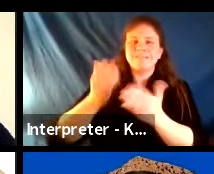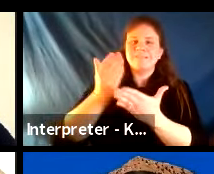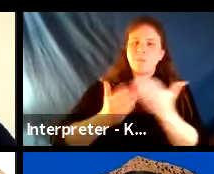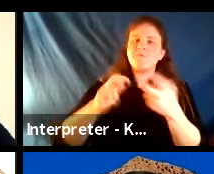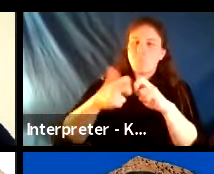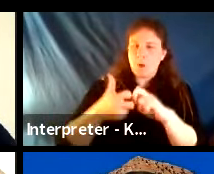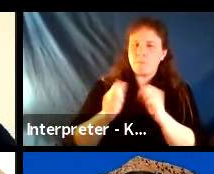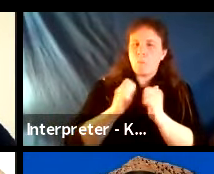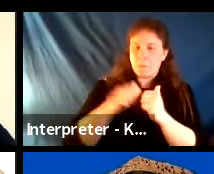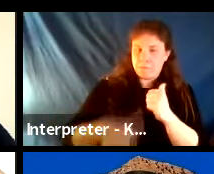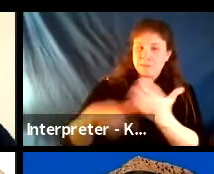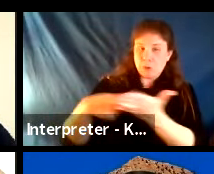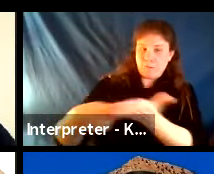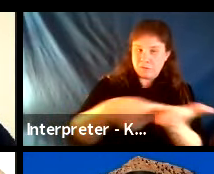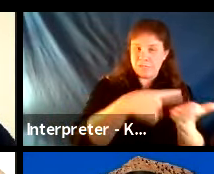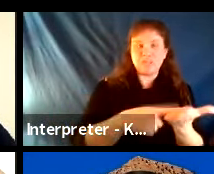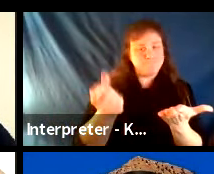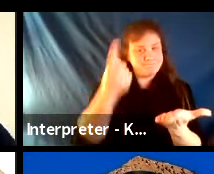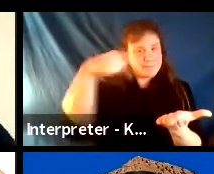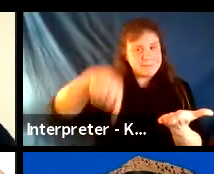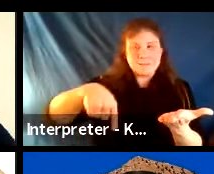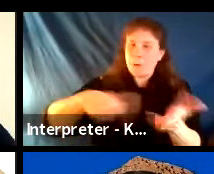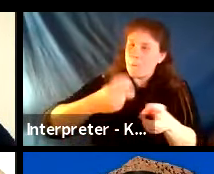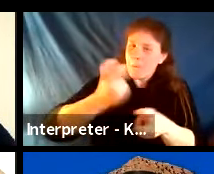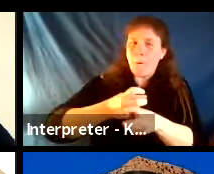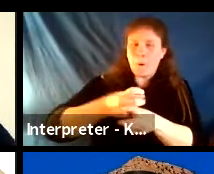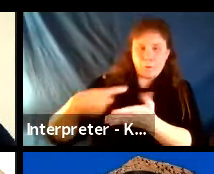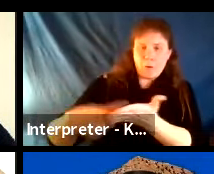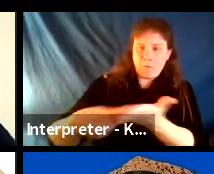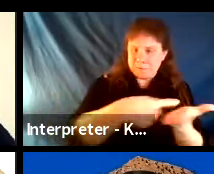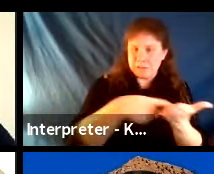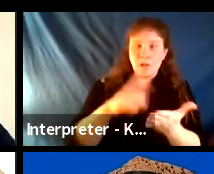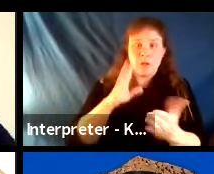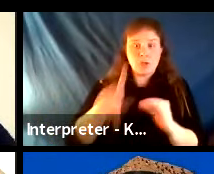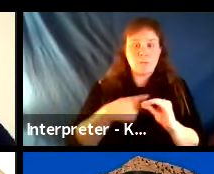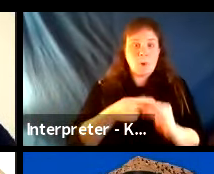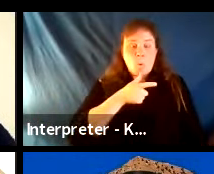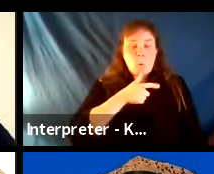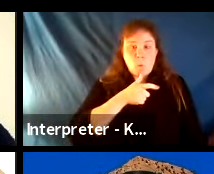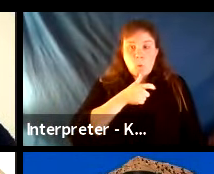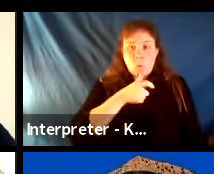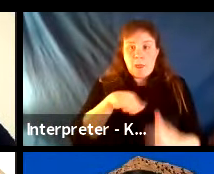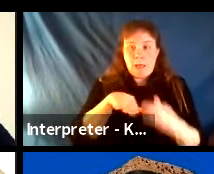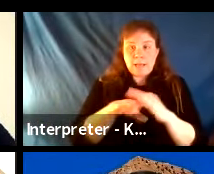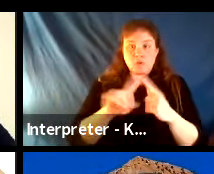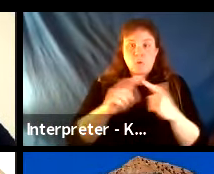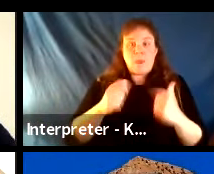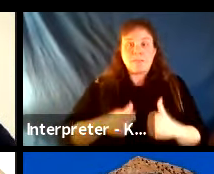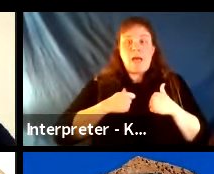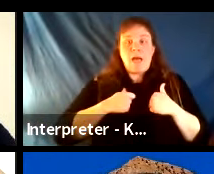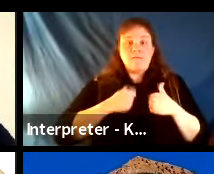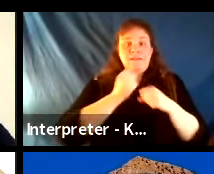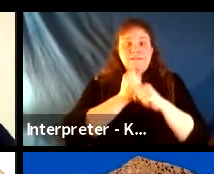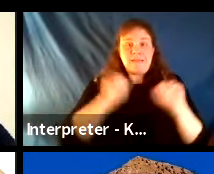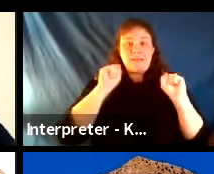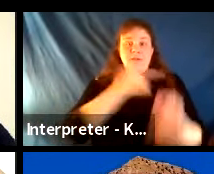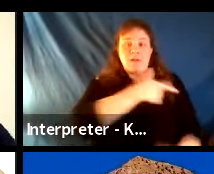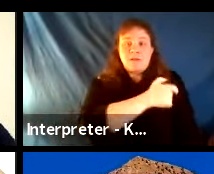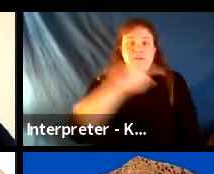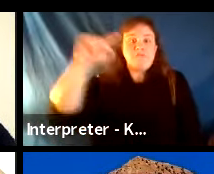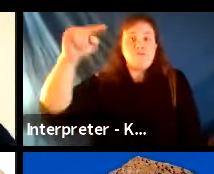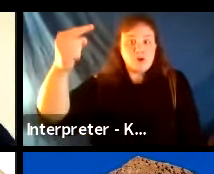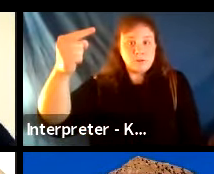this conversation. This is a very difficult conversation. We're talking about who gets access to a life-saving vaccine first and who gets it second